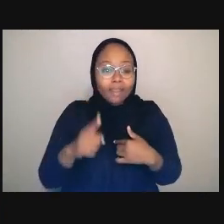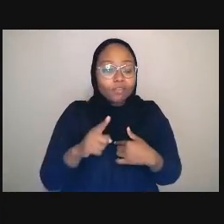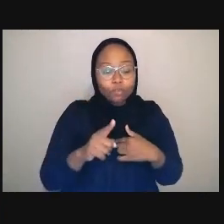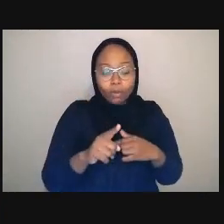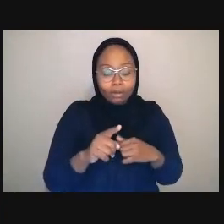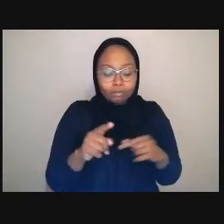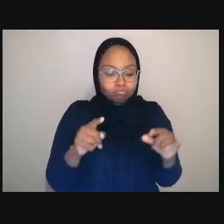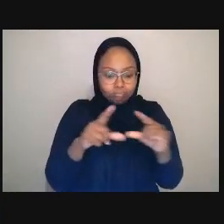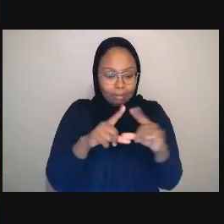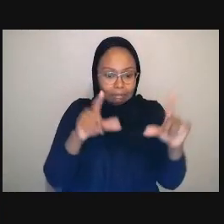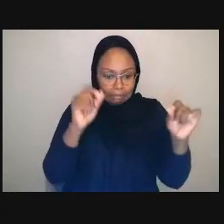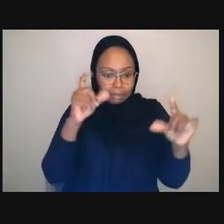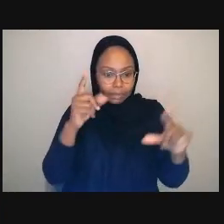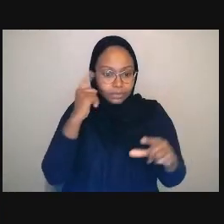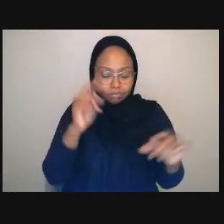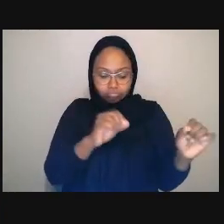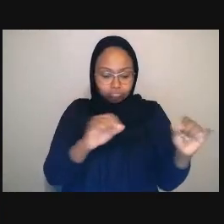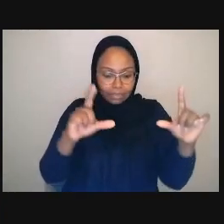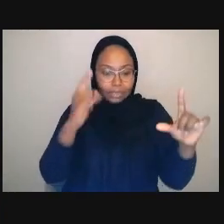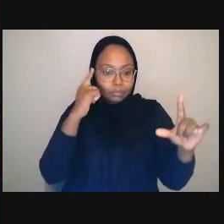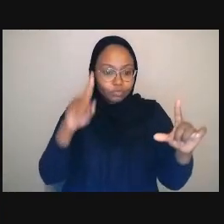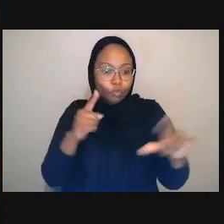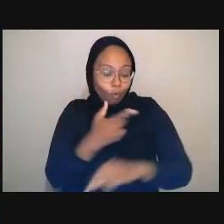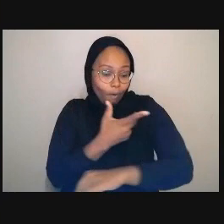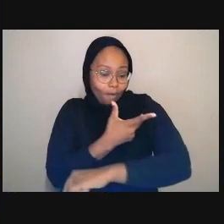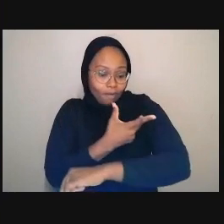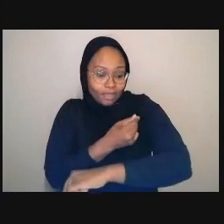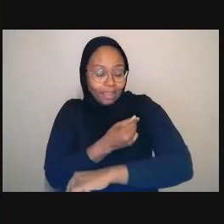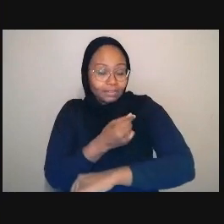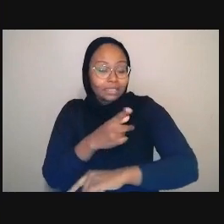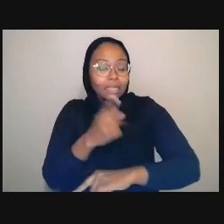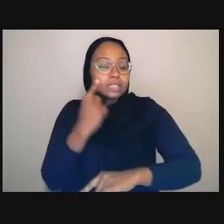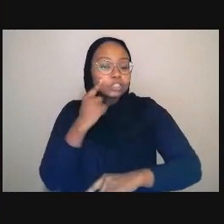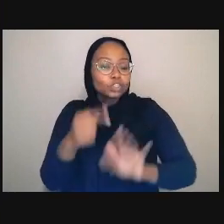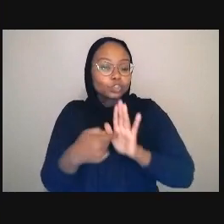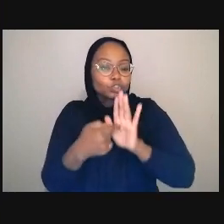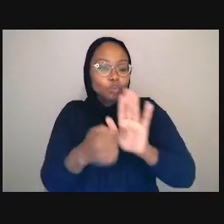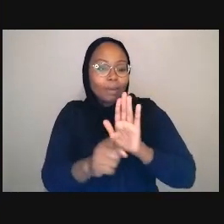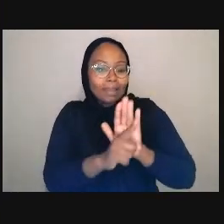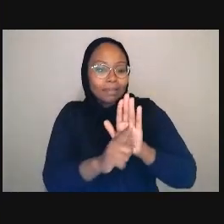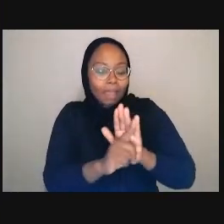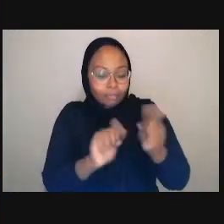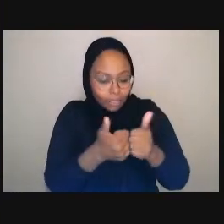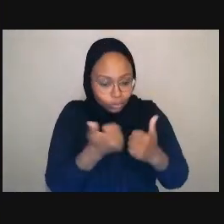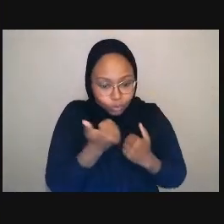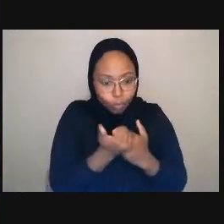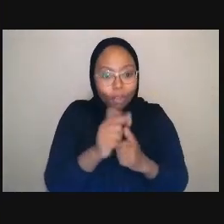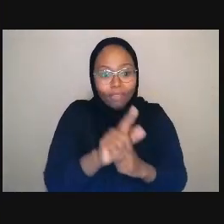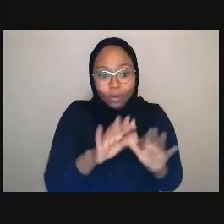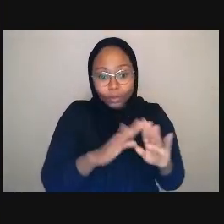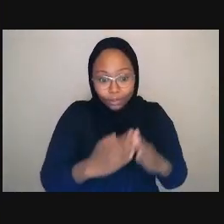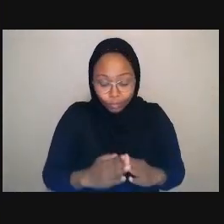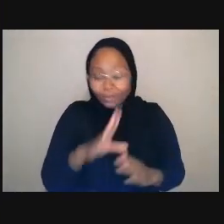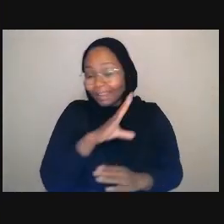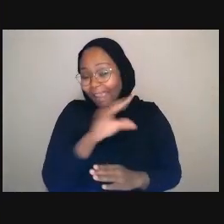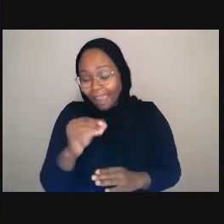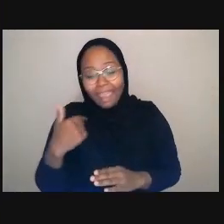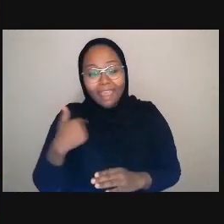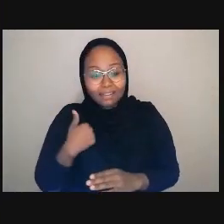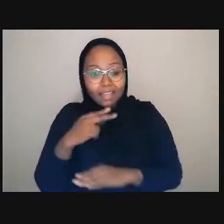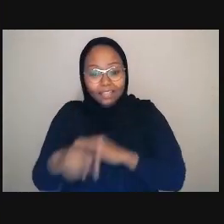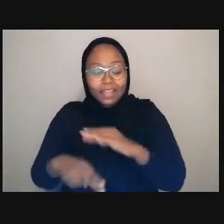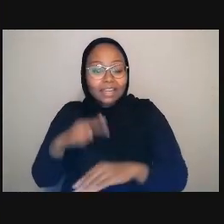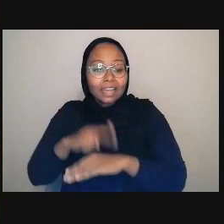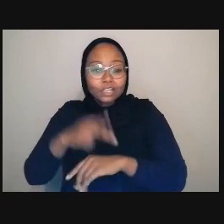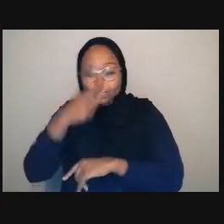leaders, as well as the various statements from the COVID-19 task force and vaccines, as well as the National Black Muslim COVID Coalition.